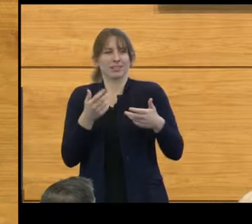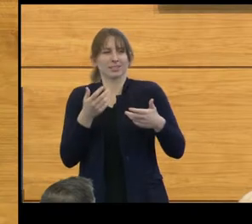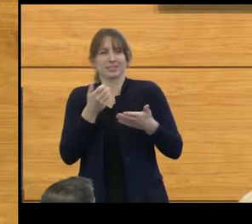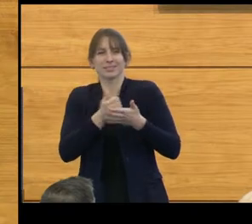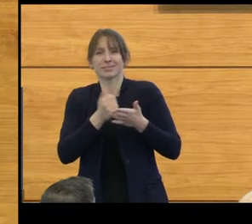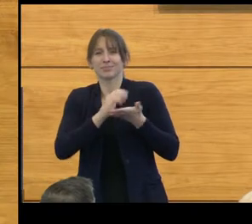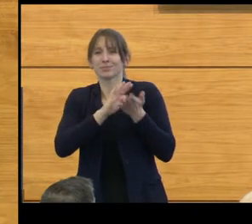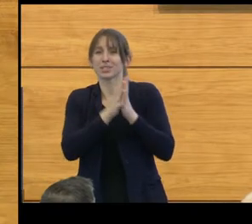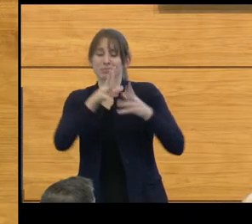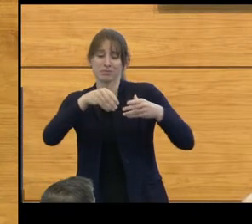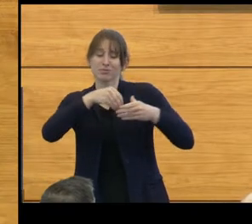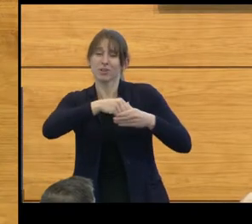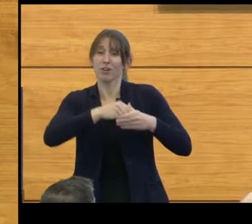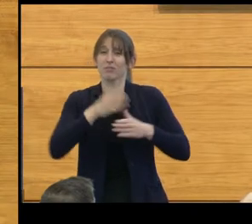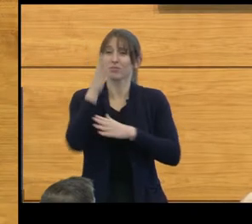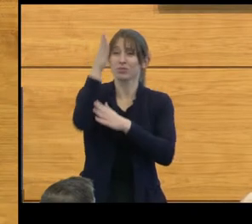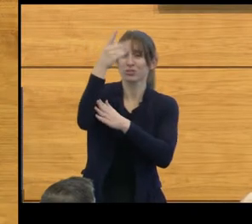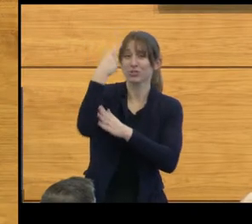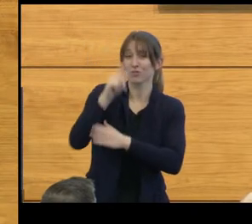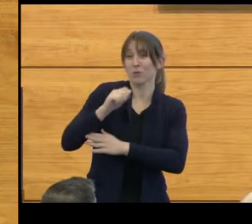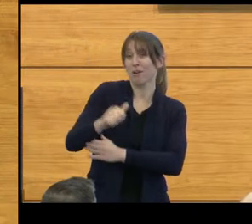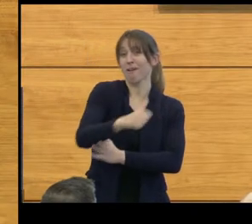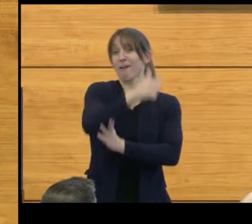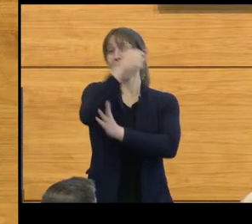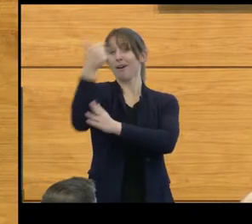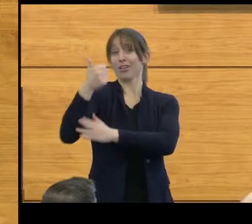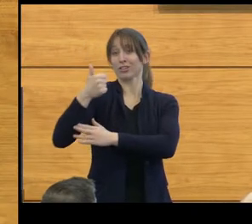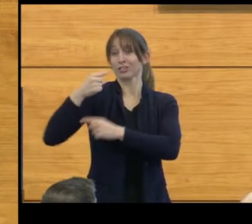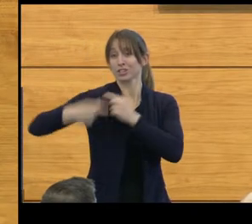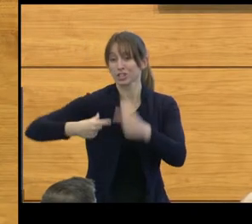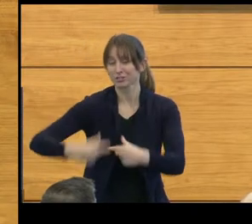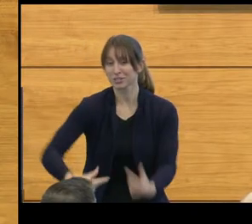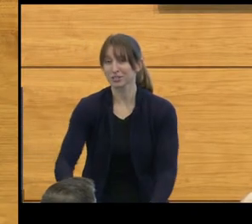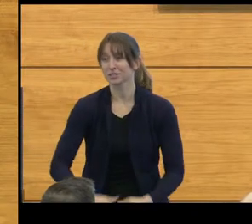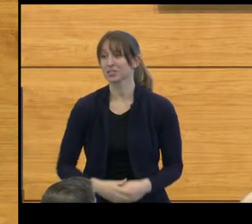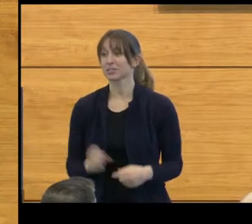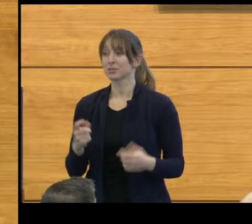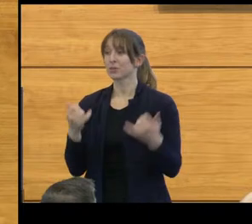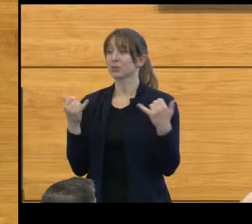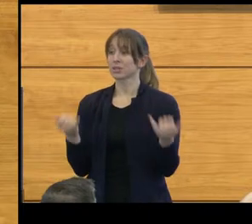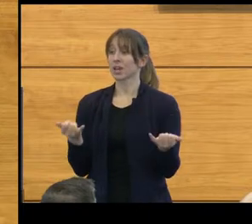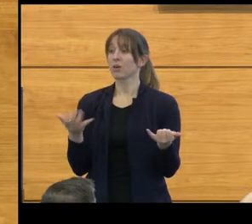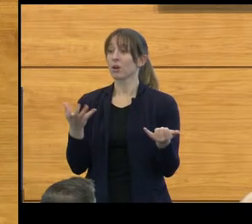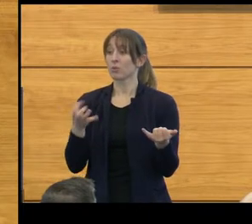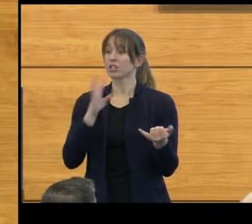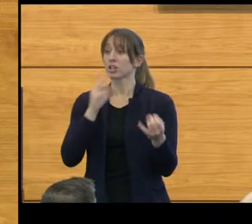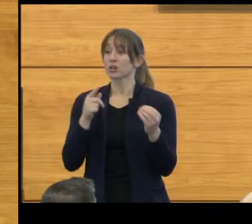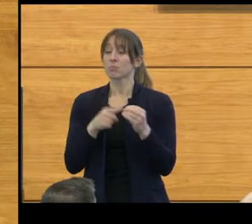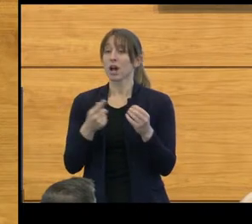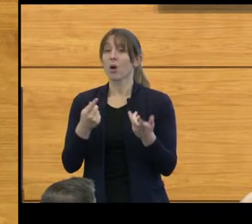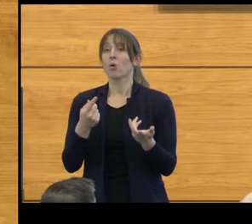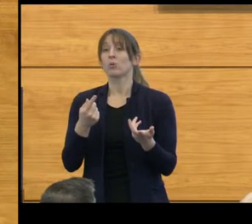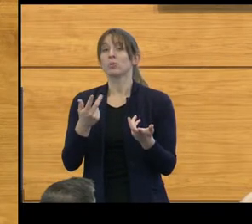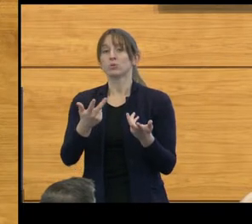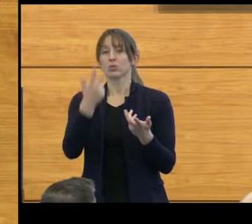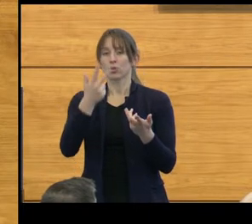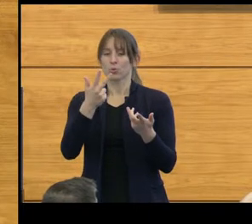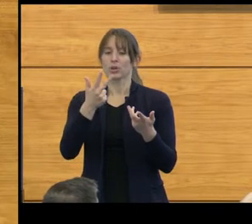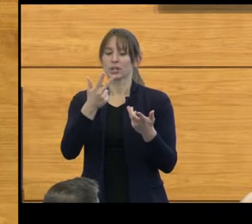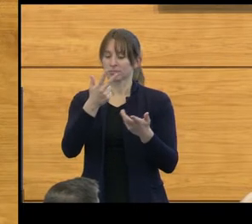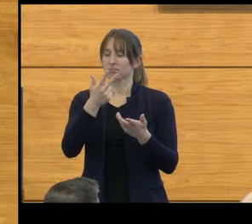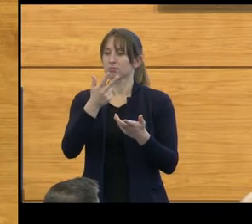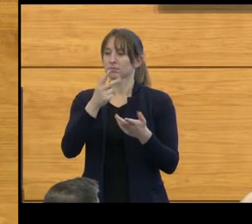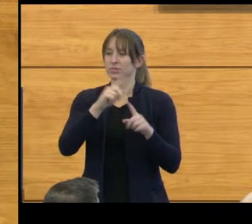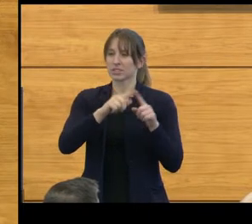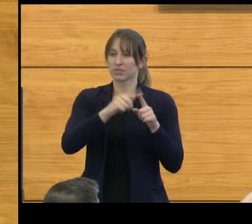other children. So I'm going to talk about three areas, very diverse, in whom I've got a reasonable history